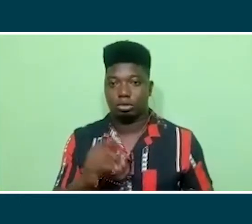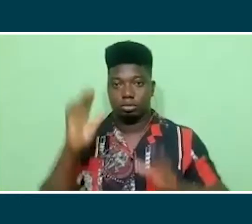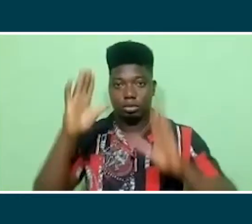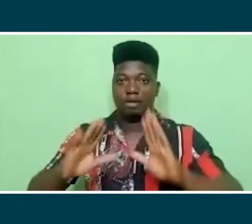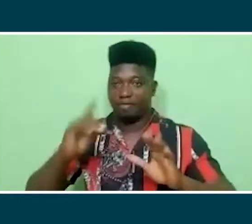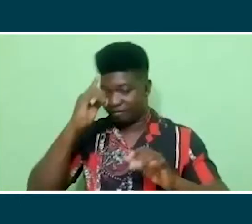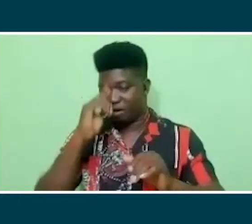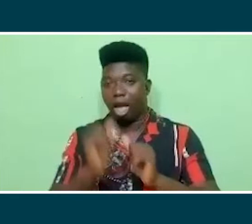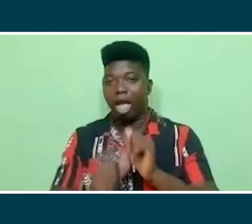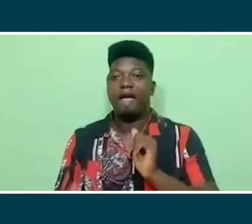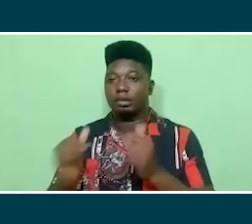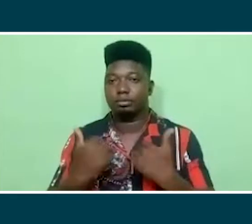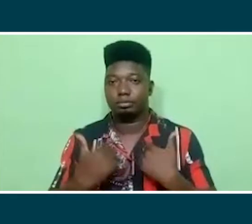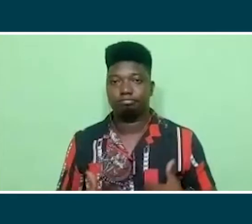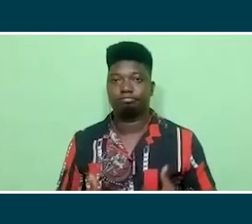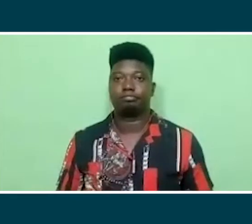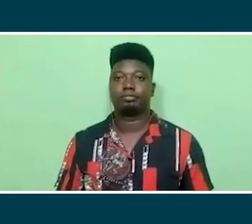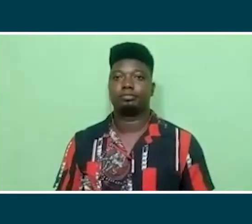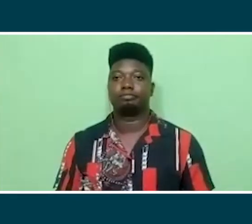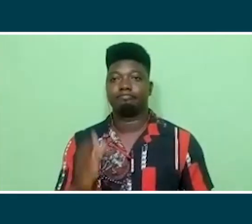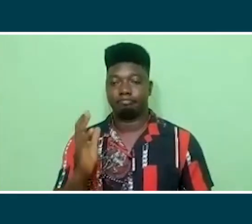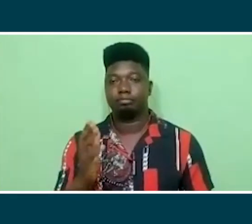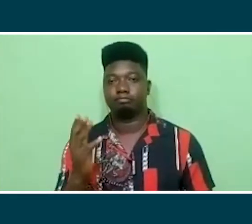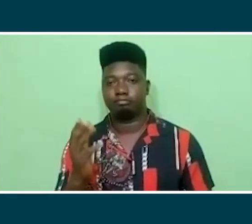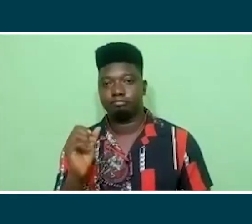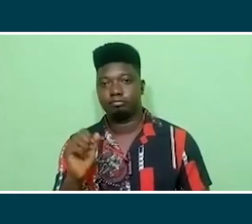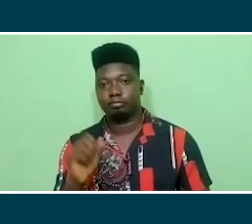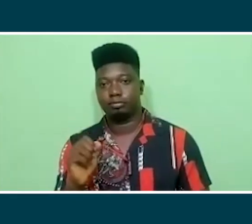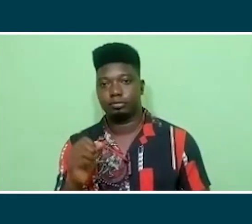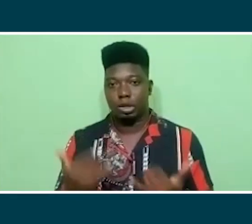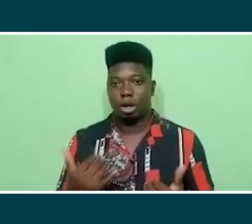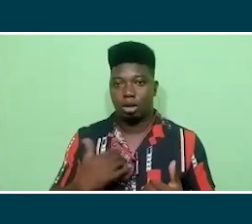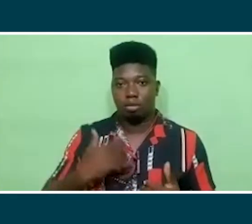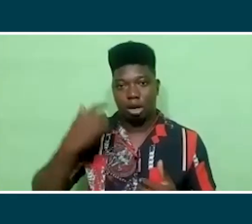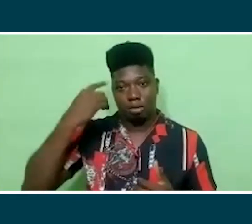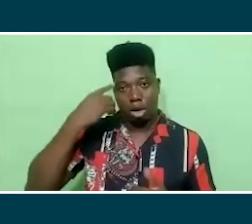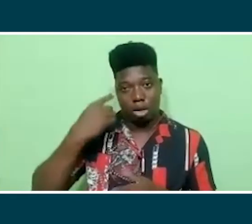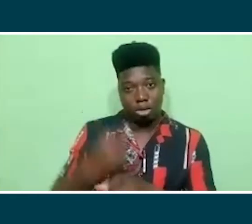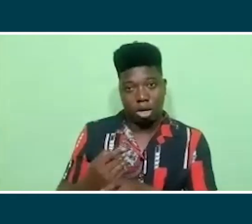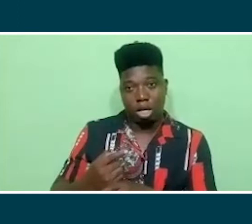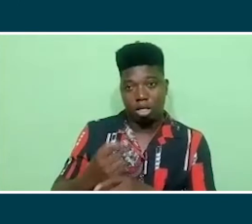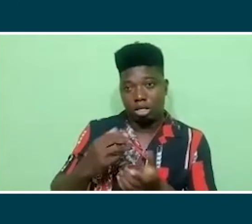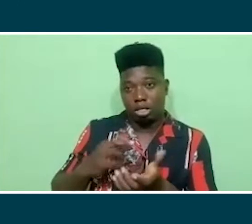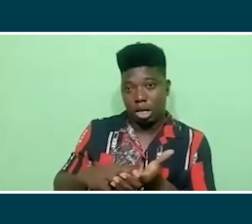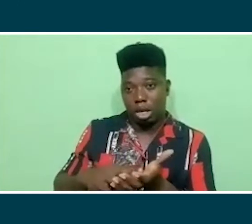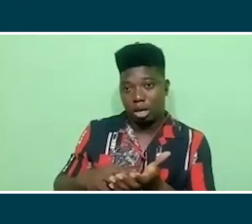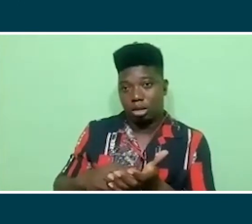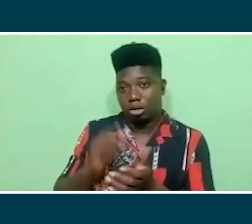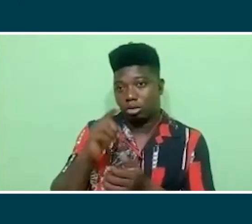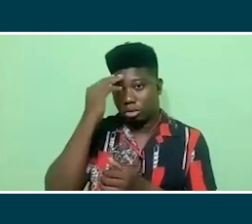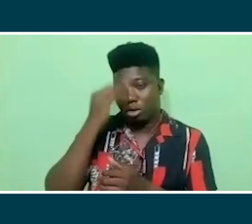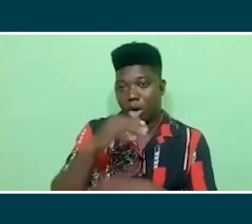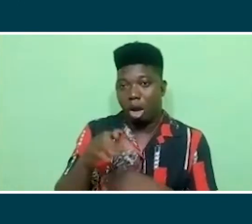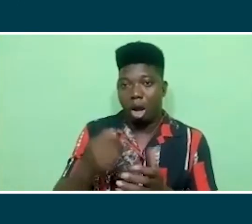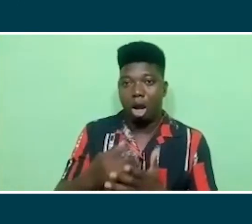Yes, yes, yes. I mean, now my mind is just a dance with, all of these characters that you're naming. I